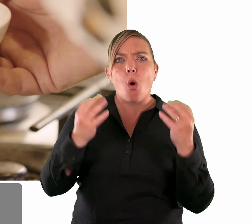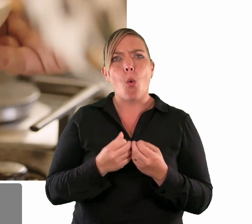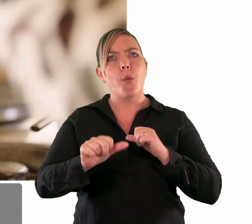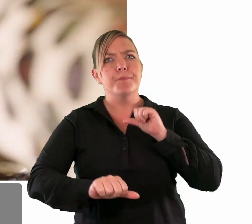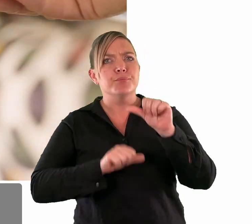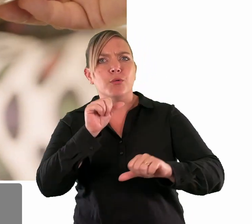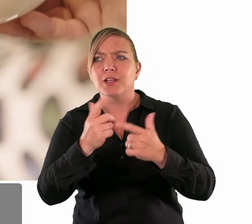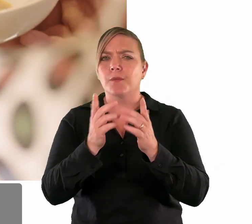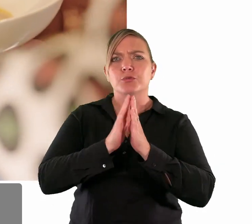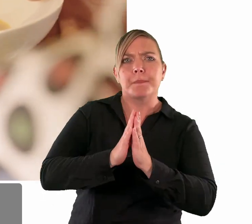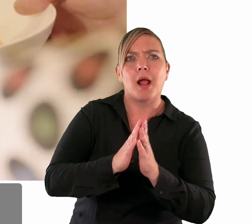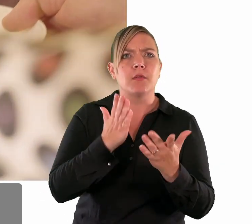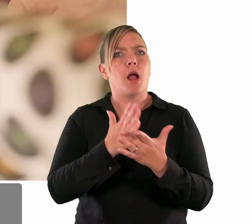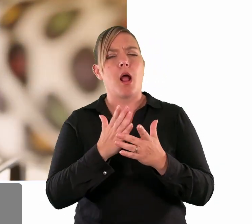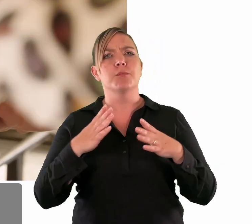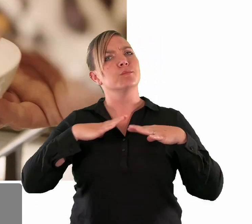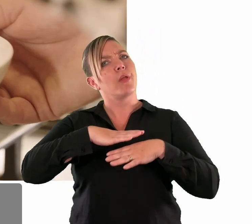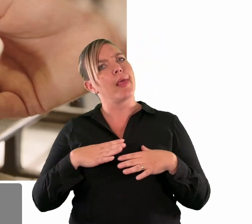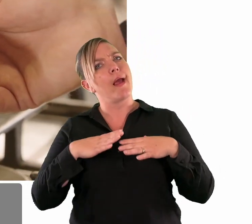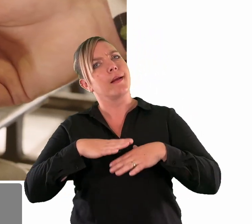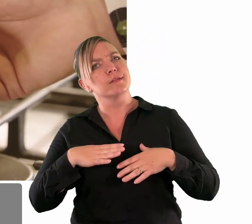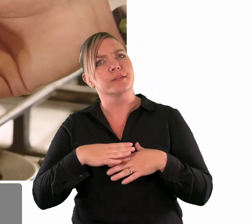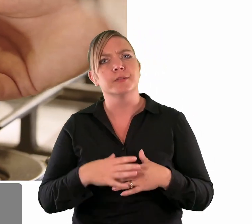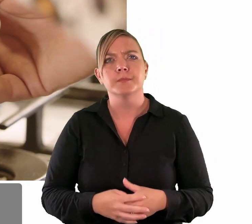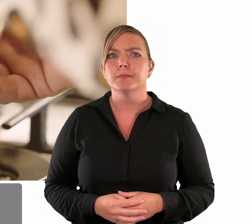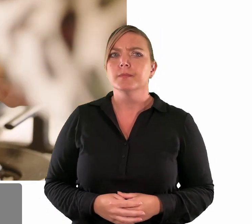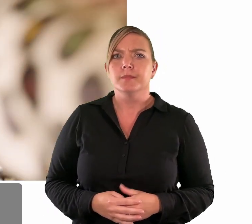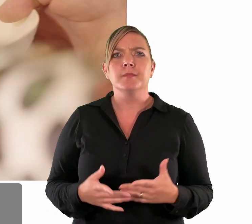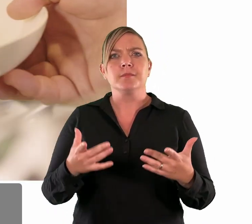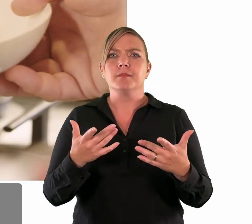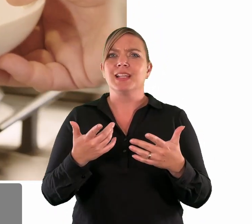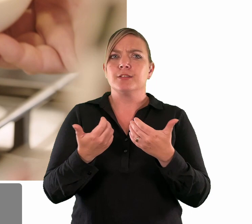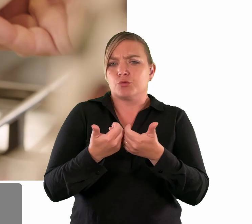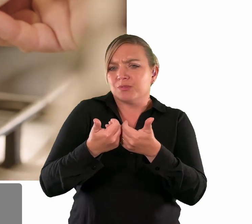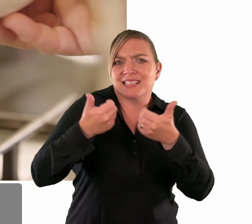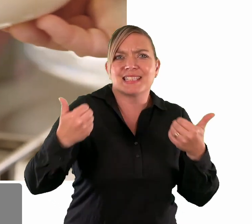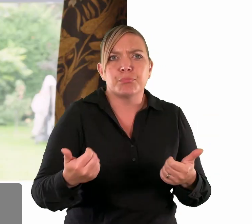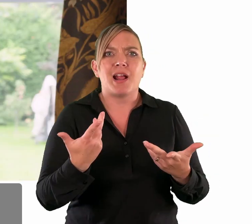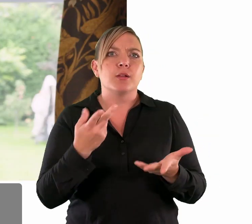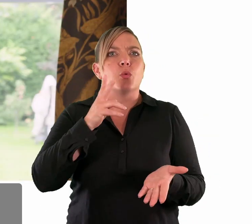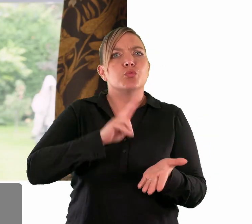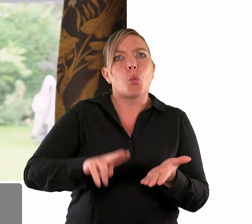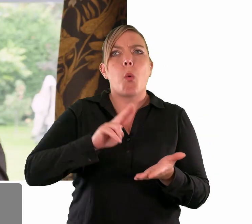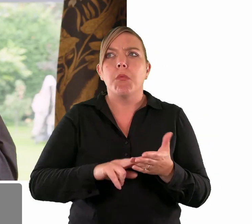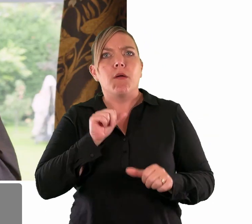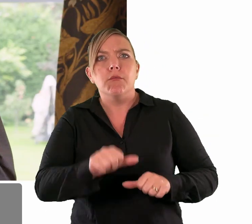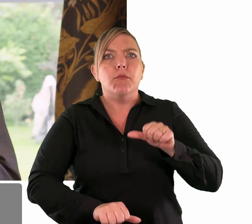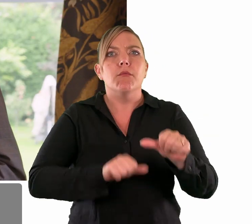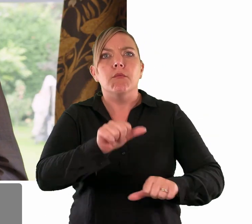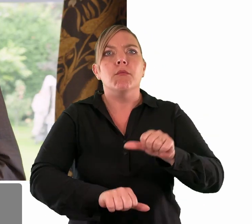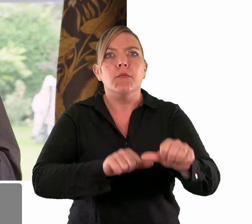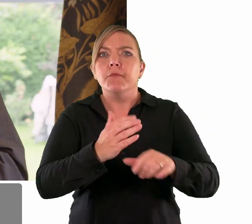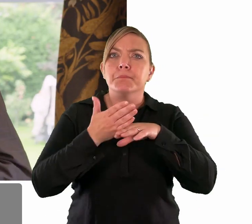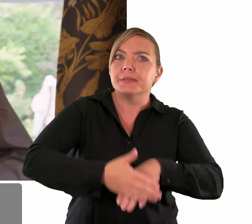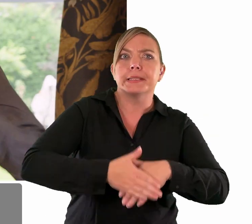The whole process of Shabbat is very relaxed. Again, it's a separation between a normal, mundane, very busy